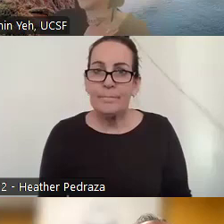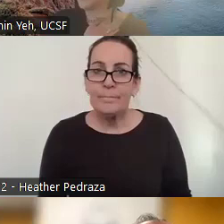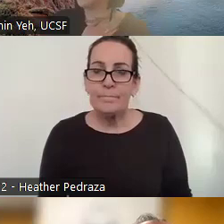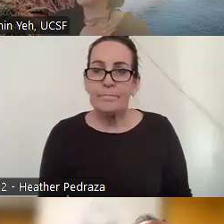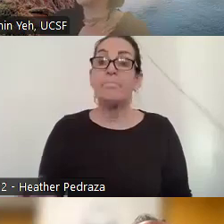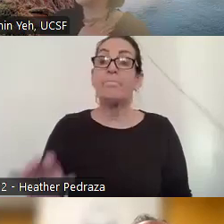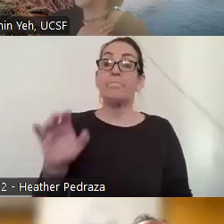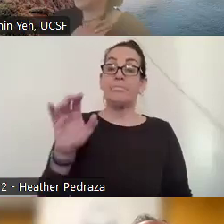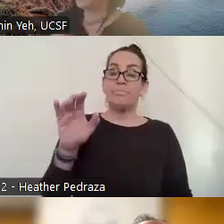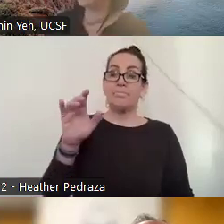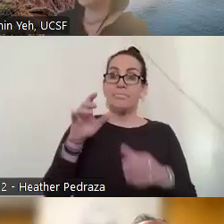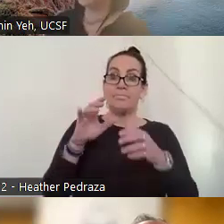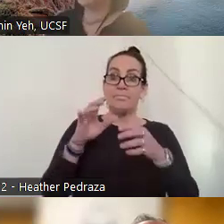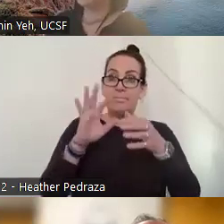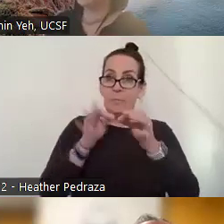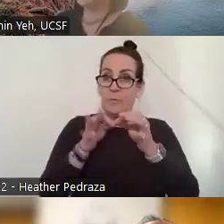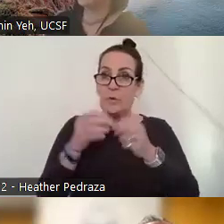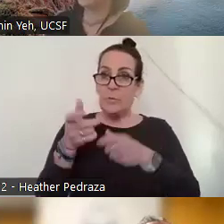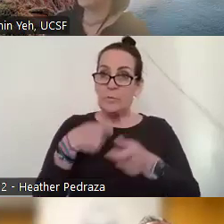the quick highlights.